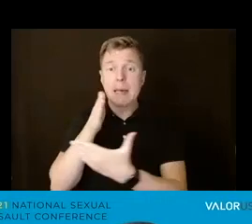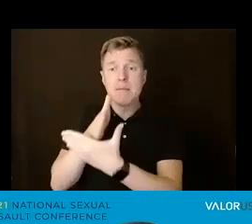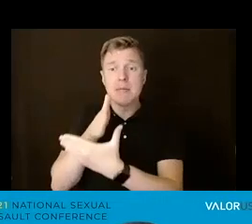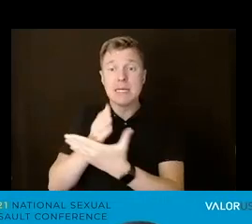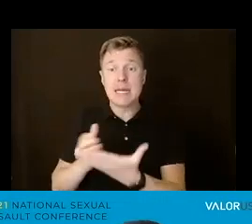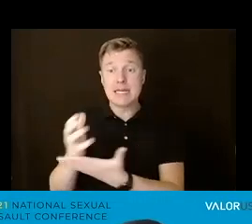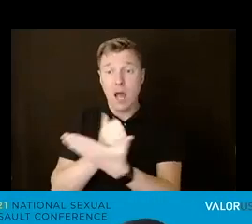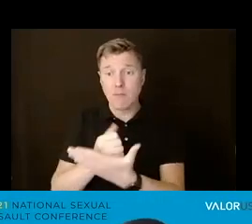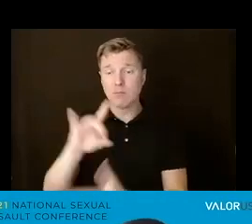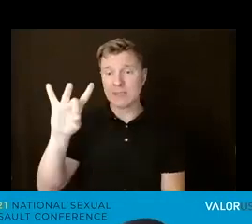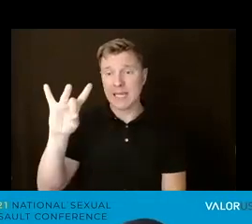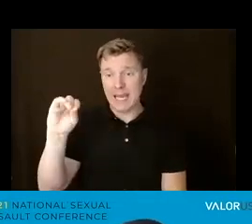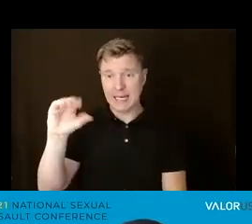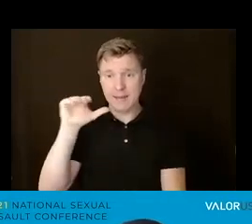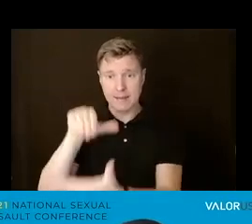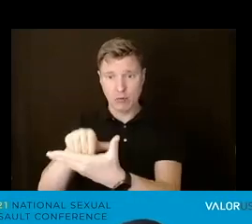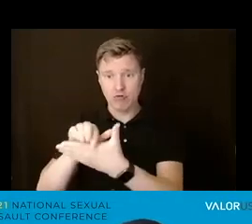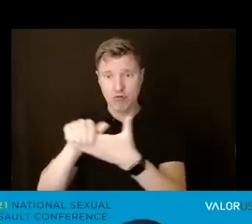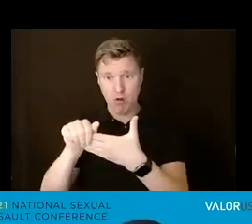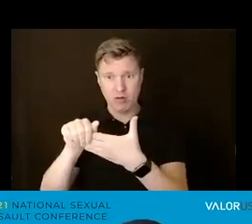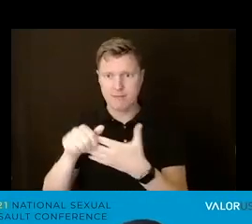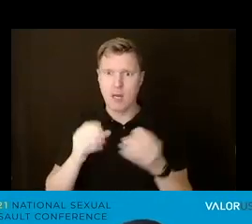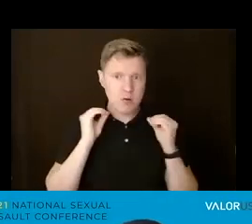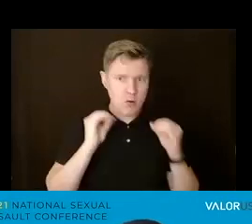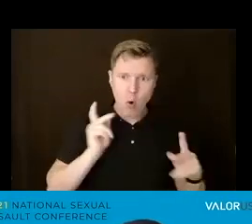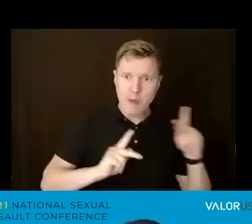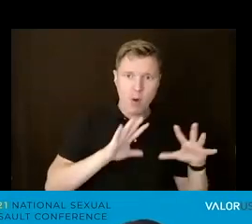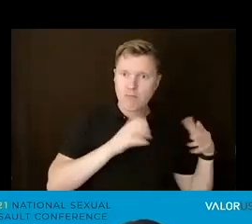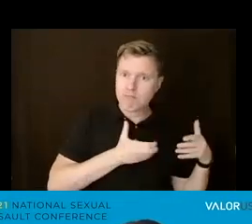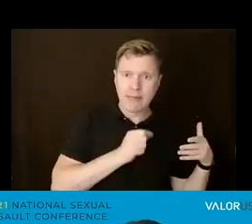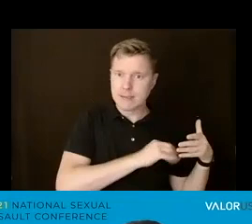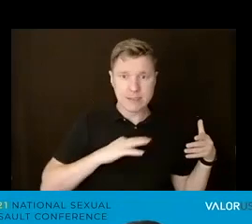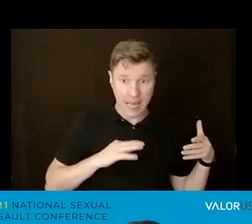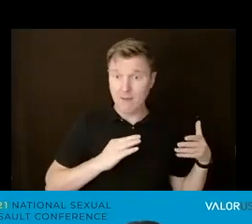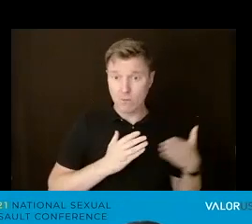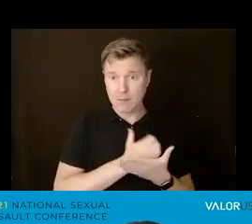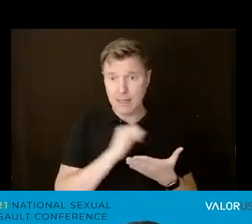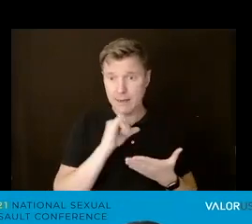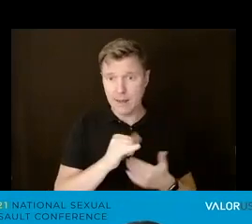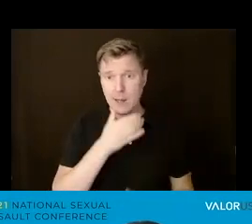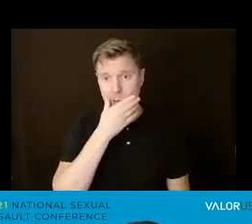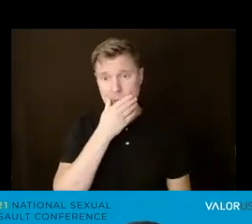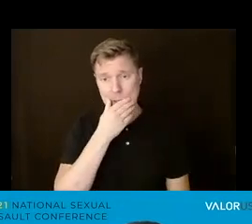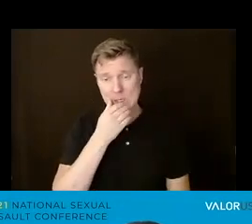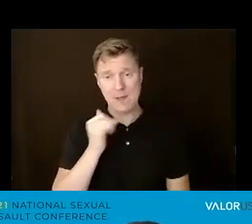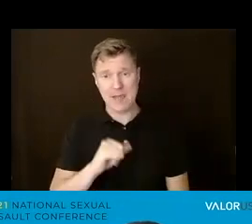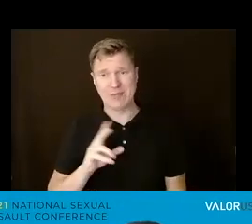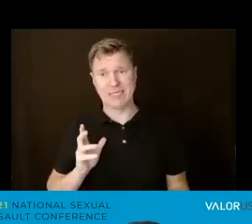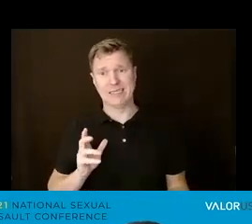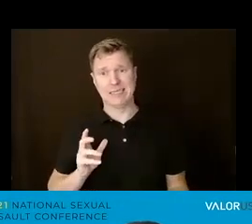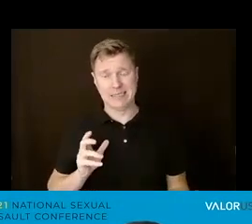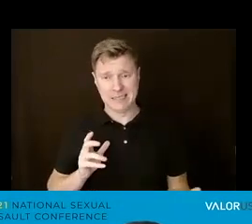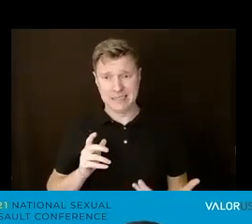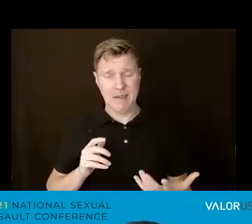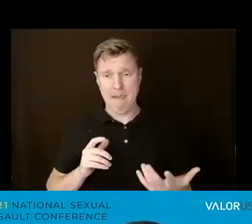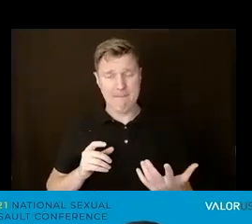was $80,000, and nobody was making that at our agency. That was just out of